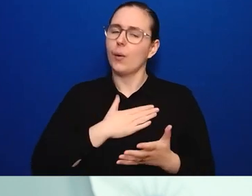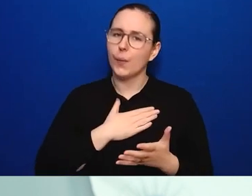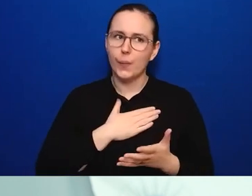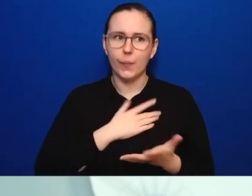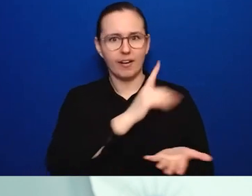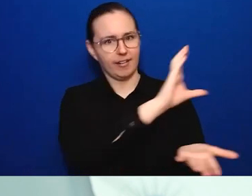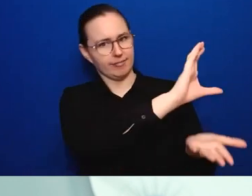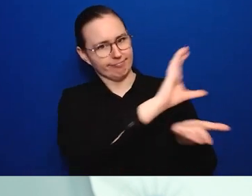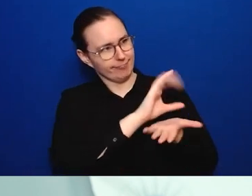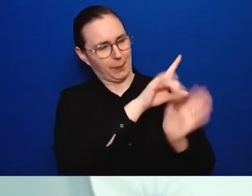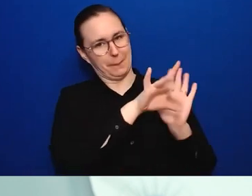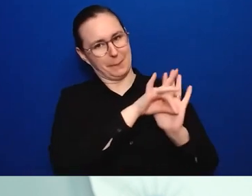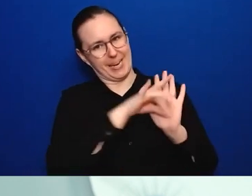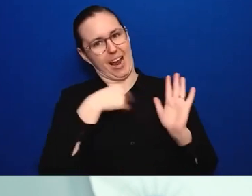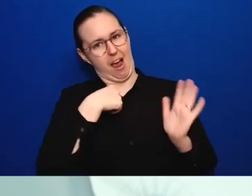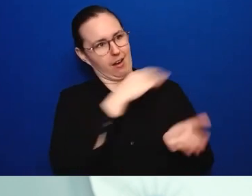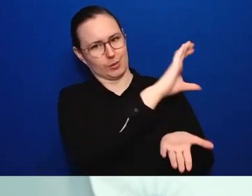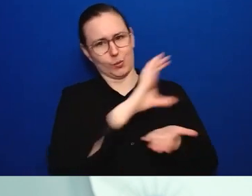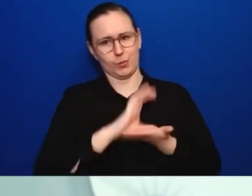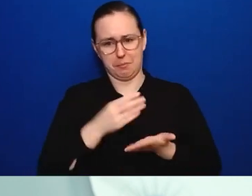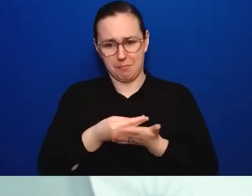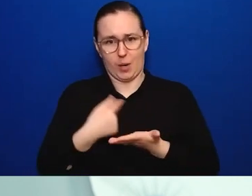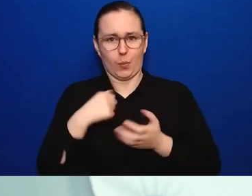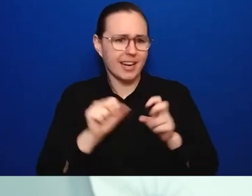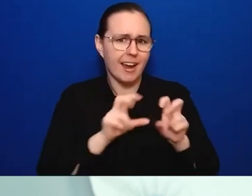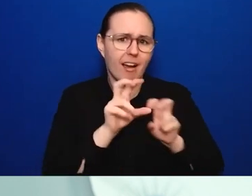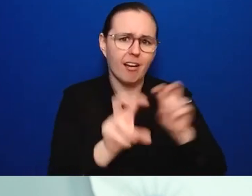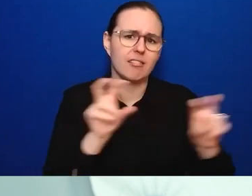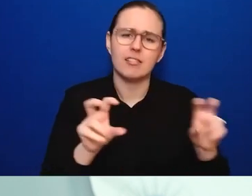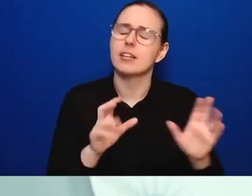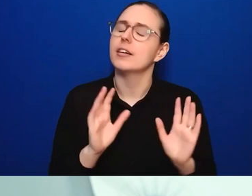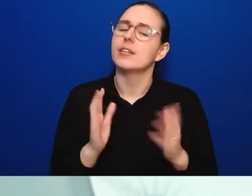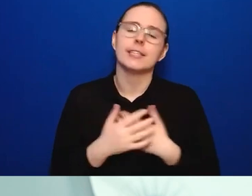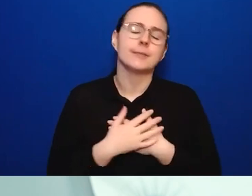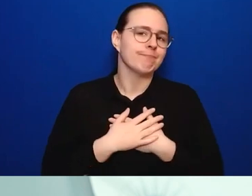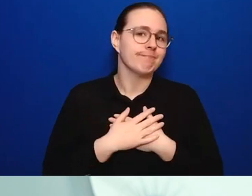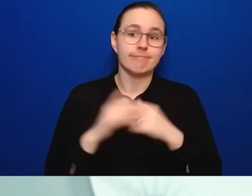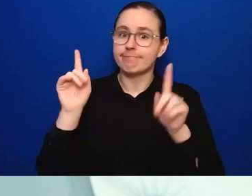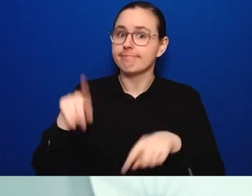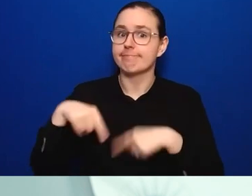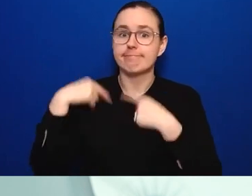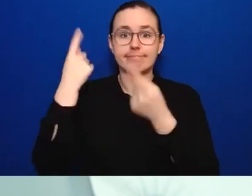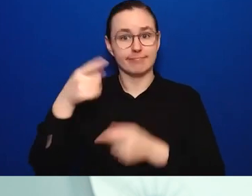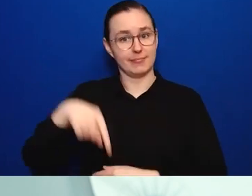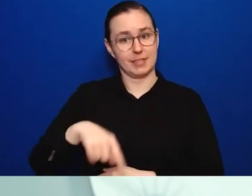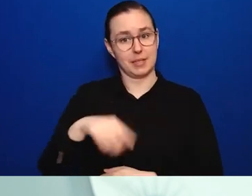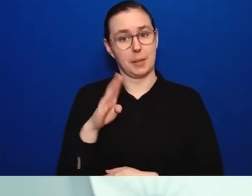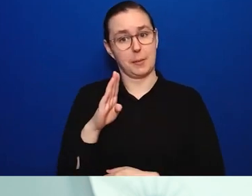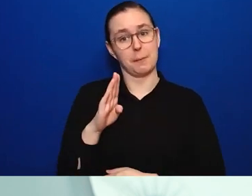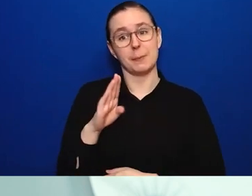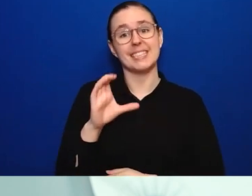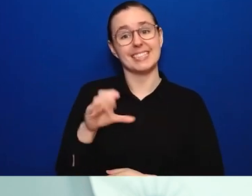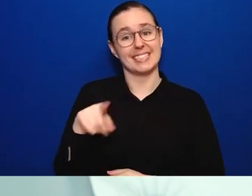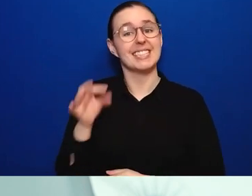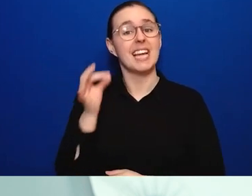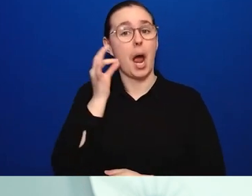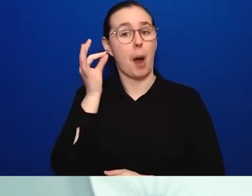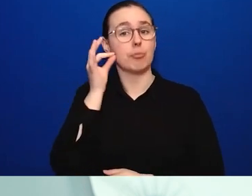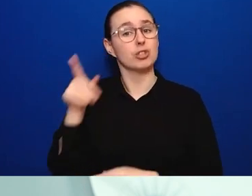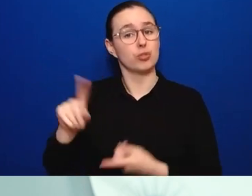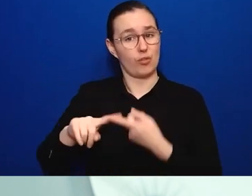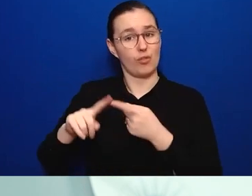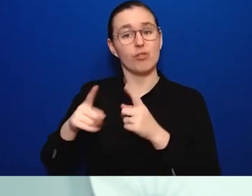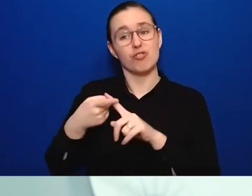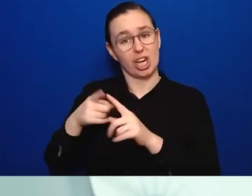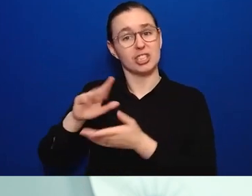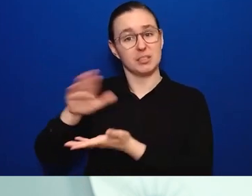and girls have been targeted openly by serial killers and gangs preying on our colonial poverty. Where there